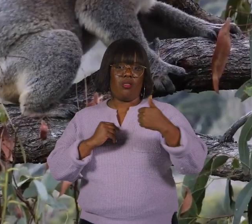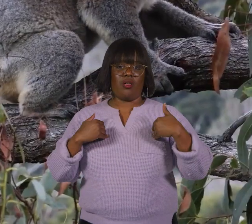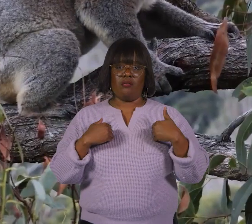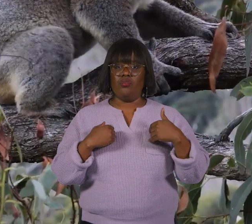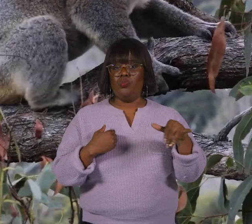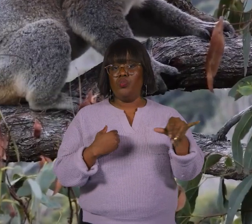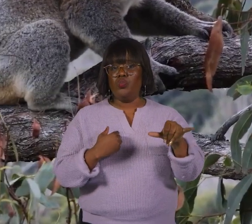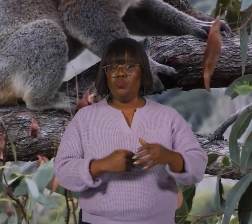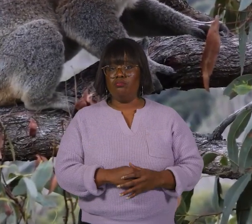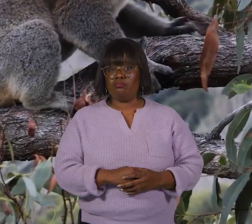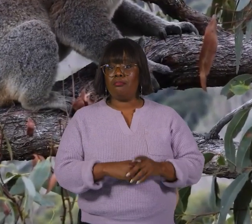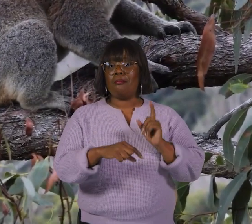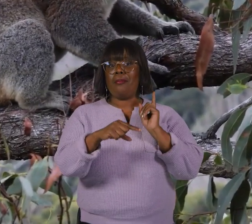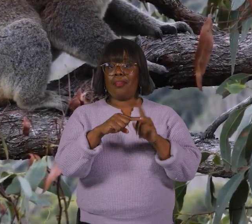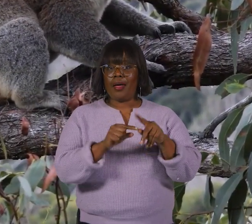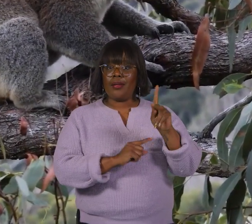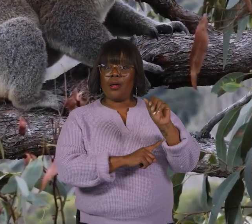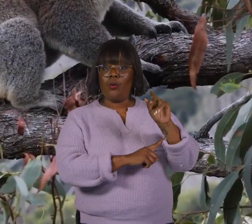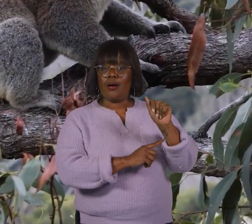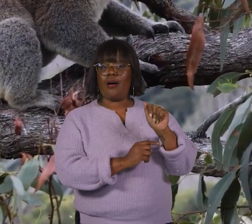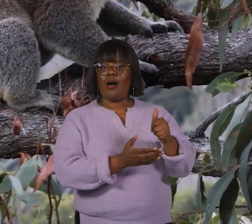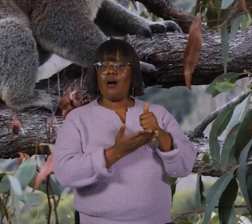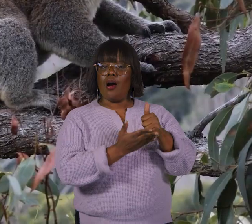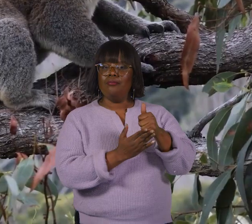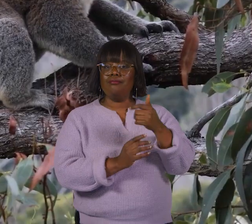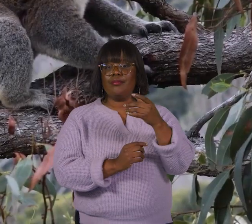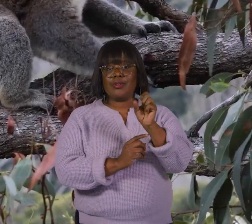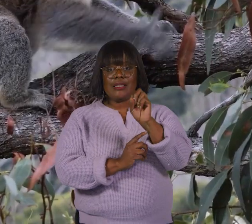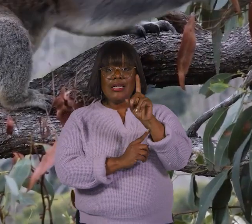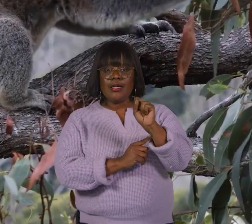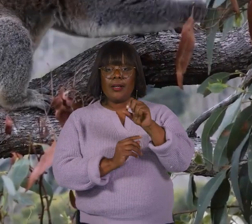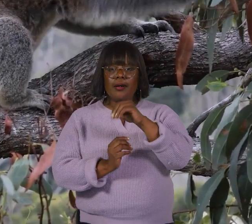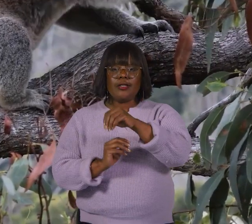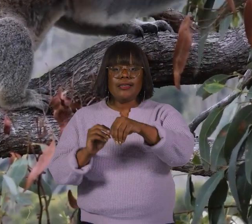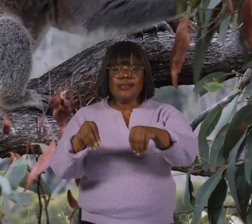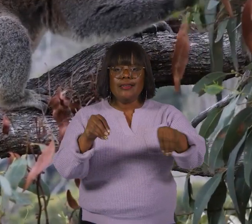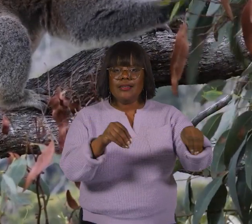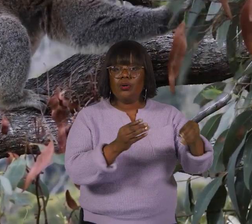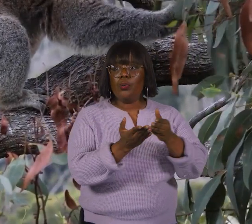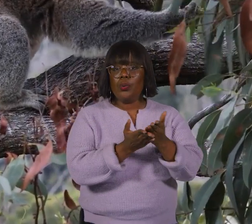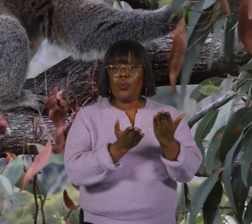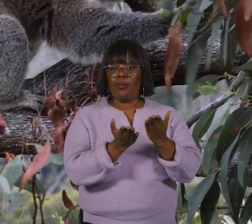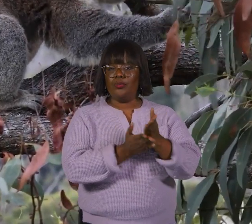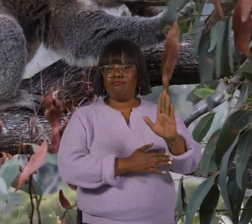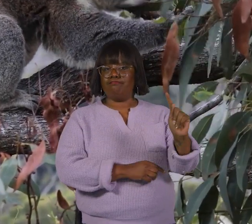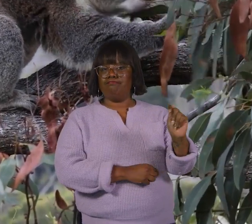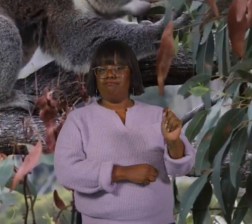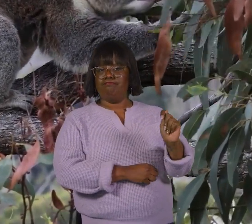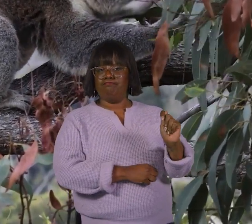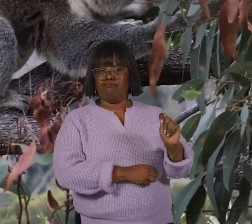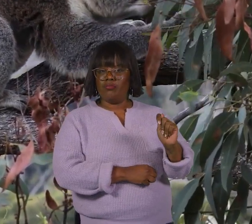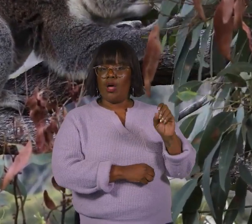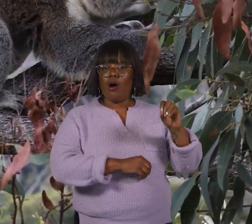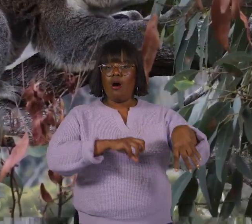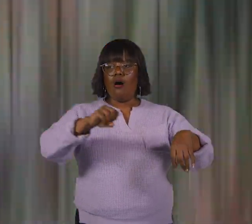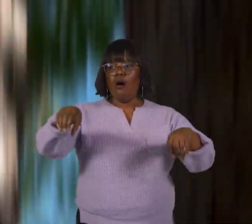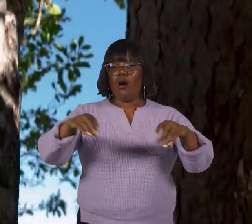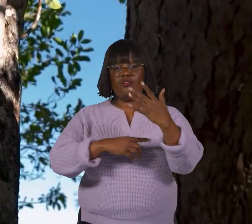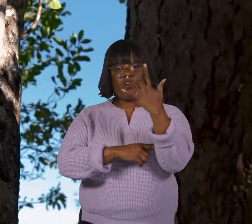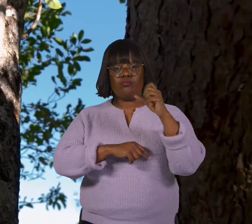Additionally, a koala can help disperse eucalyptus seeds through its droppings, aiding in the regeneration of forests.